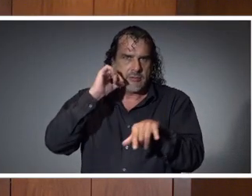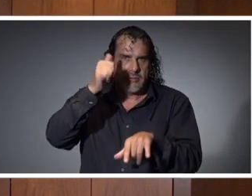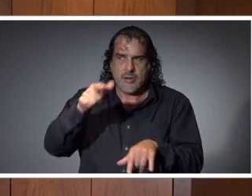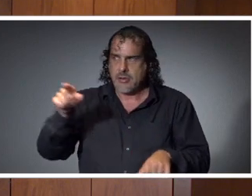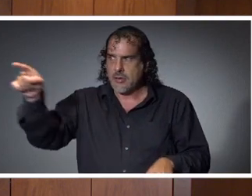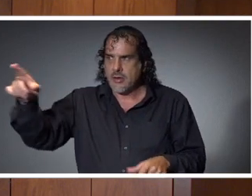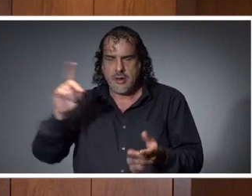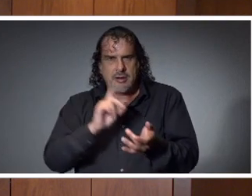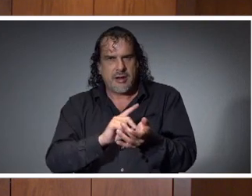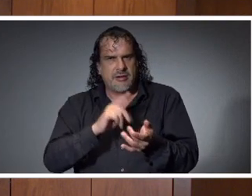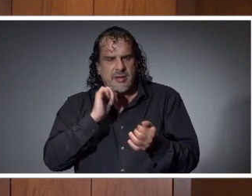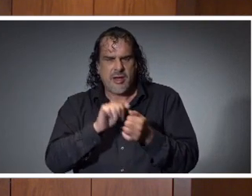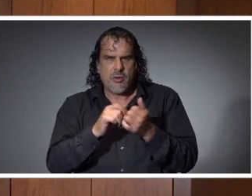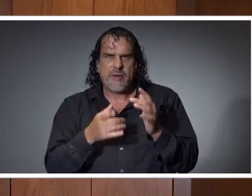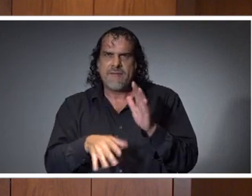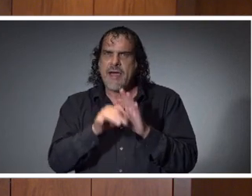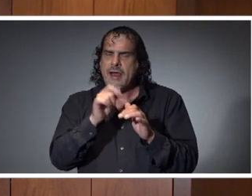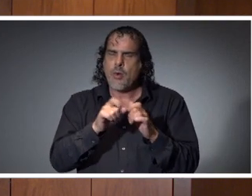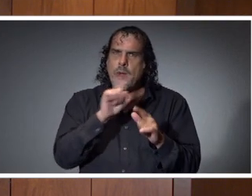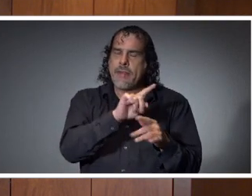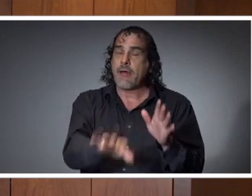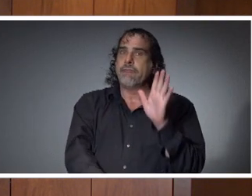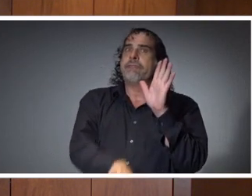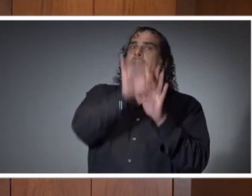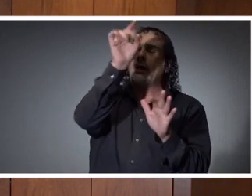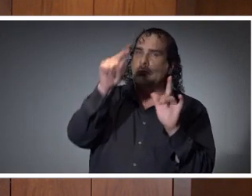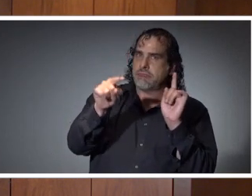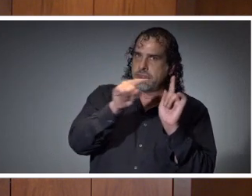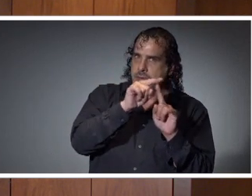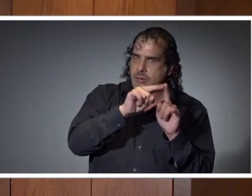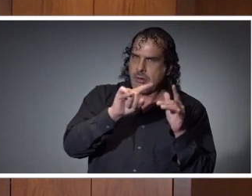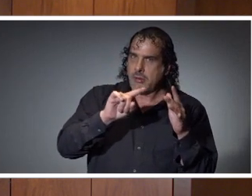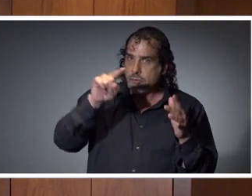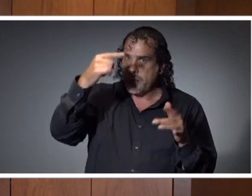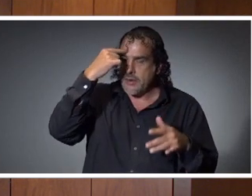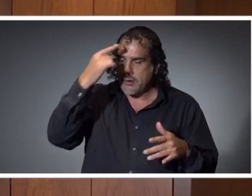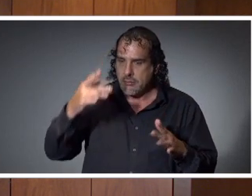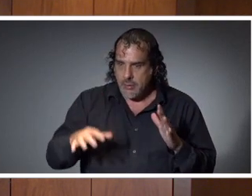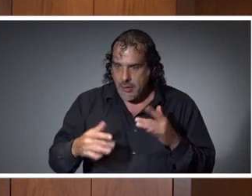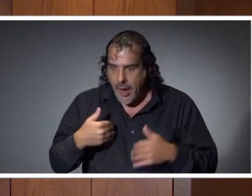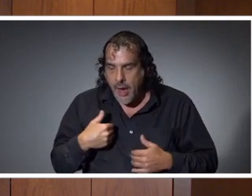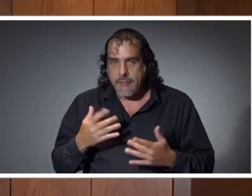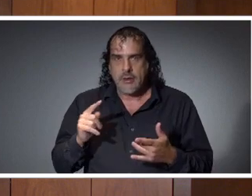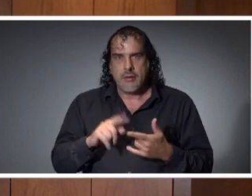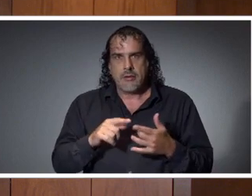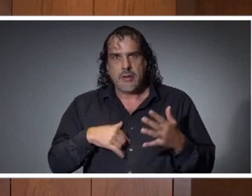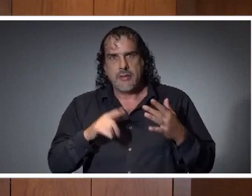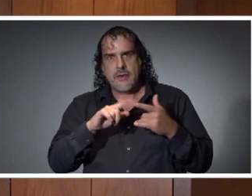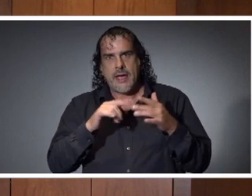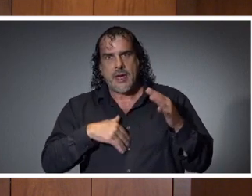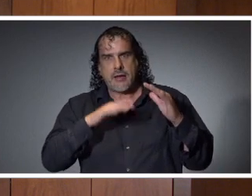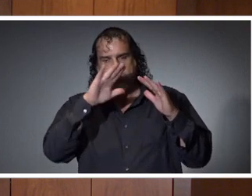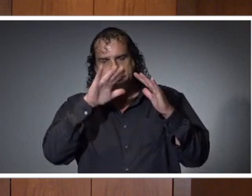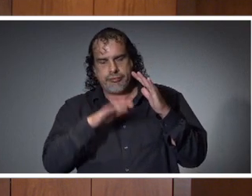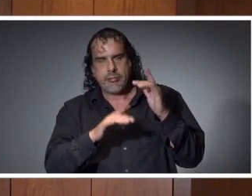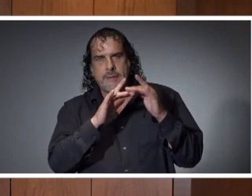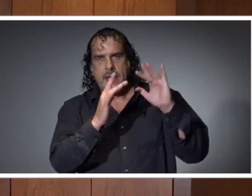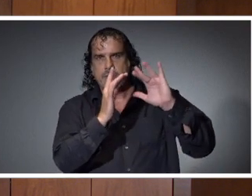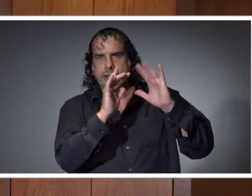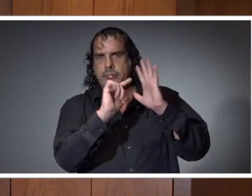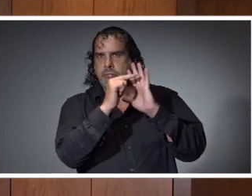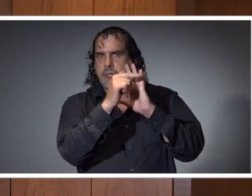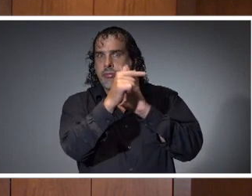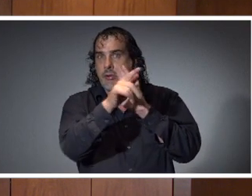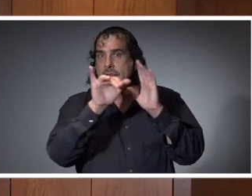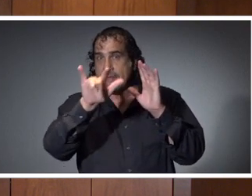the date of onset. That's the most important measure if you look at our website, because it does sort of flatten out some of that variability. I think